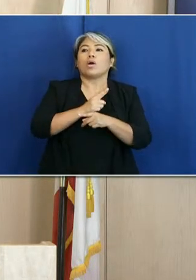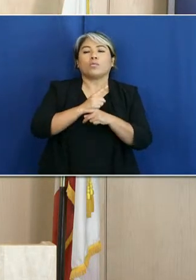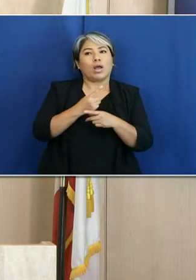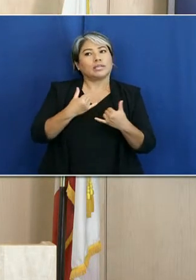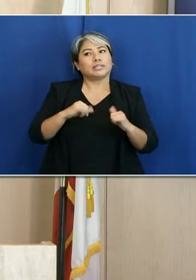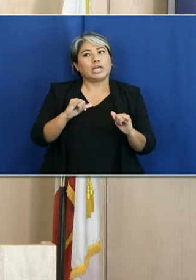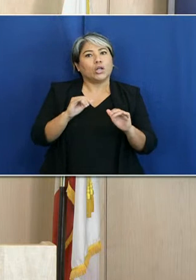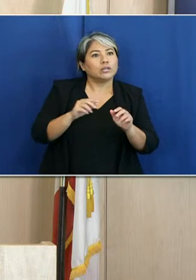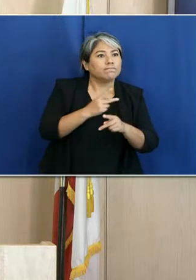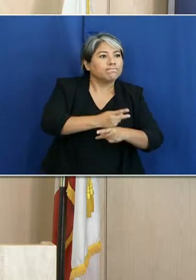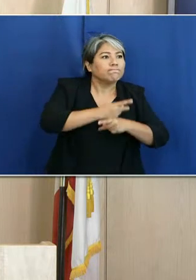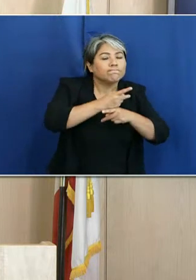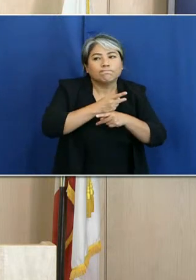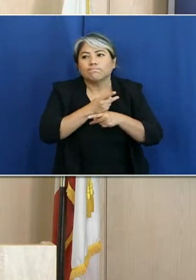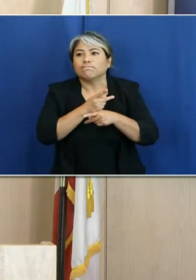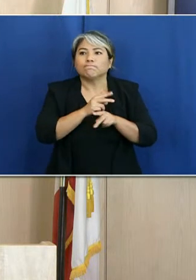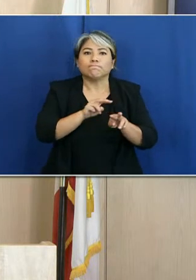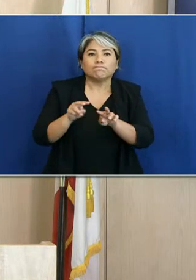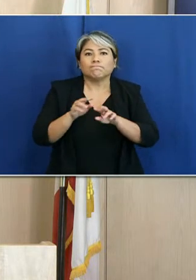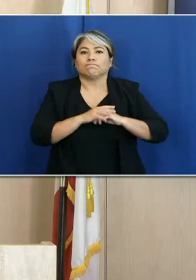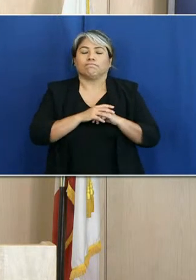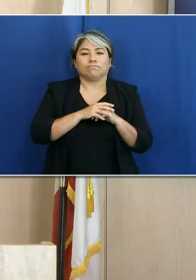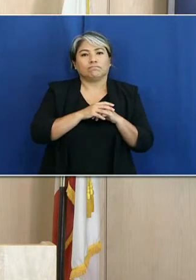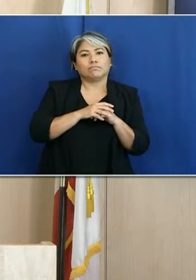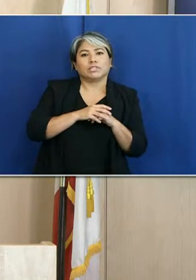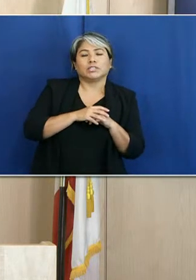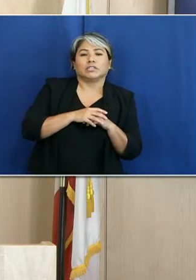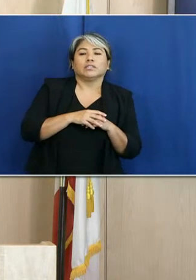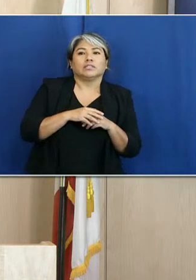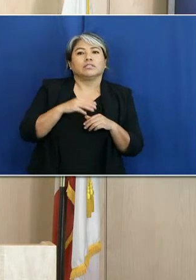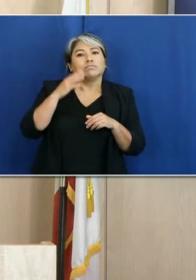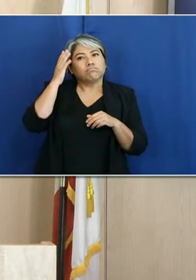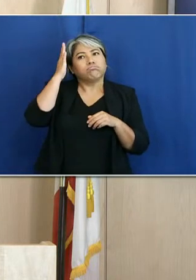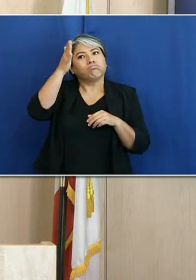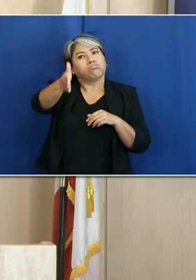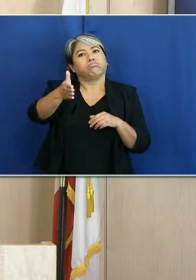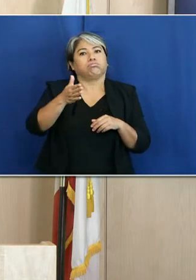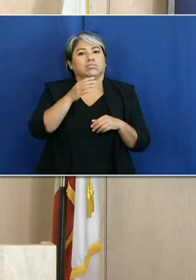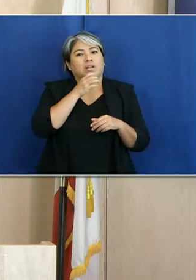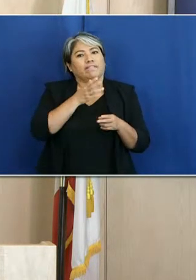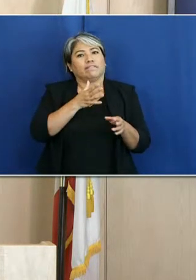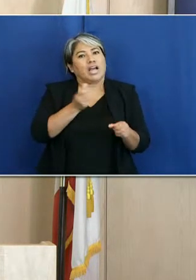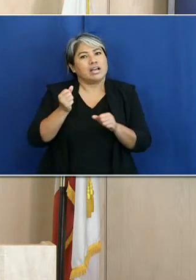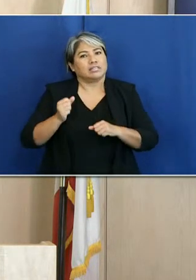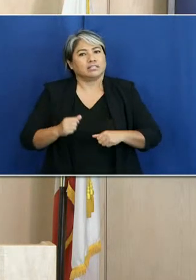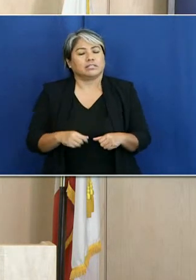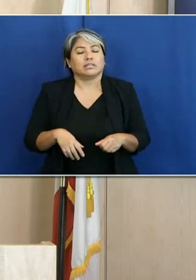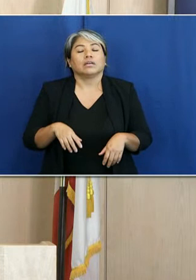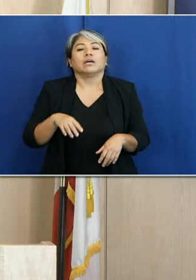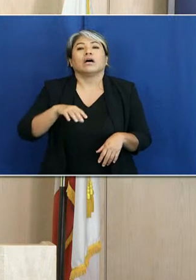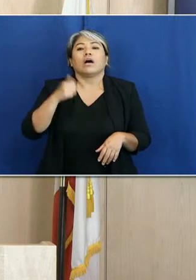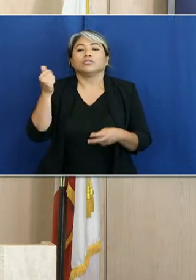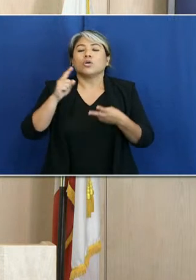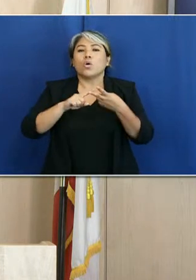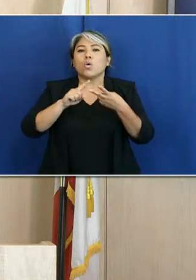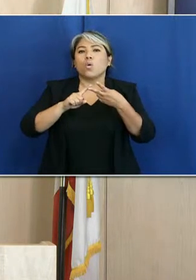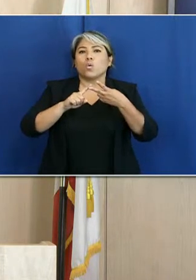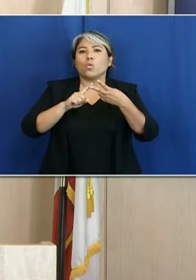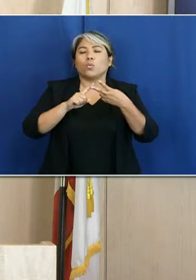marathon type pace as we see this through, is certainly one of the most important things. And then the last thing I think is that the debate around